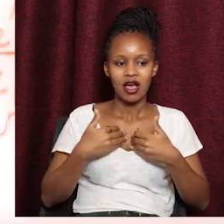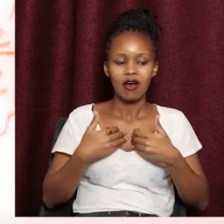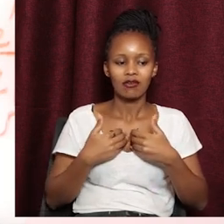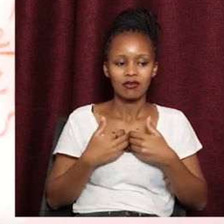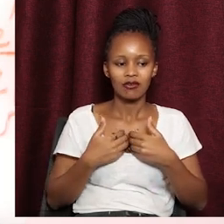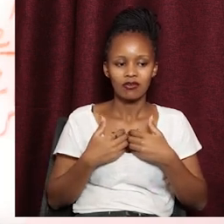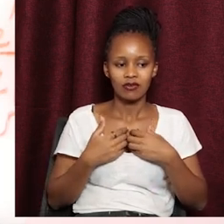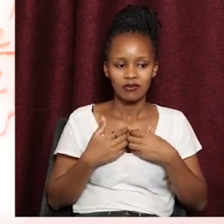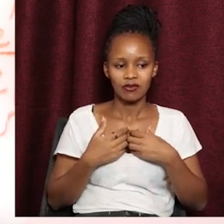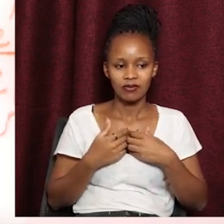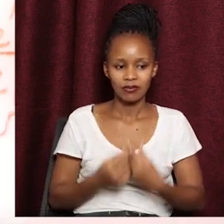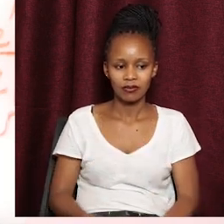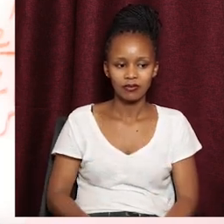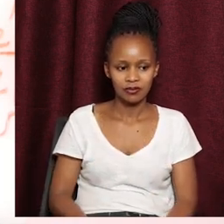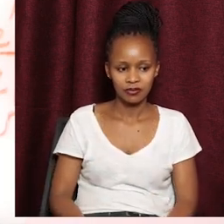been asking.